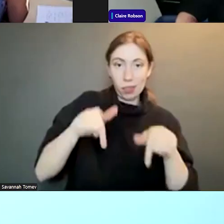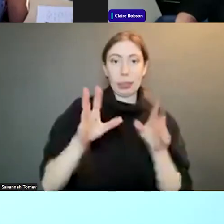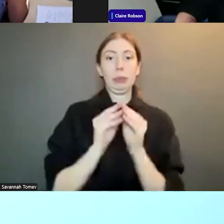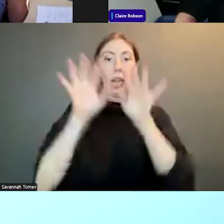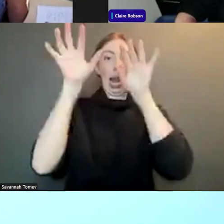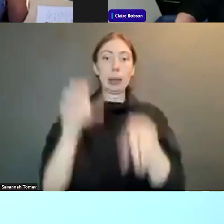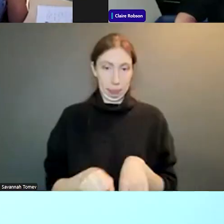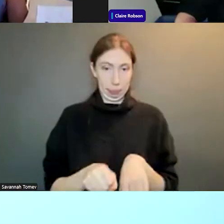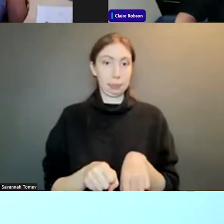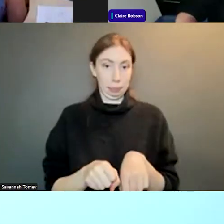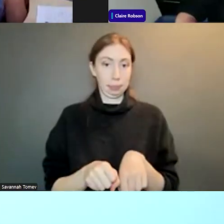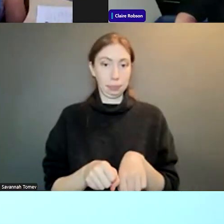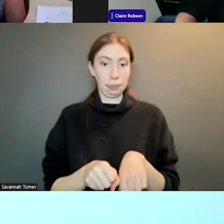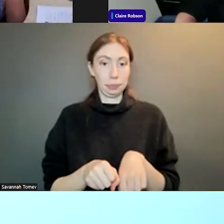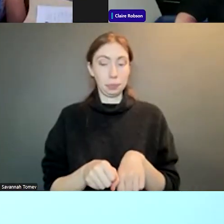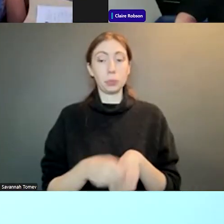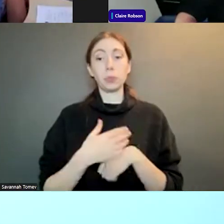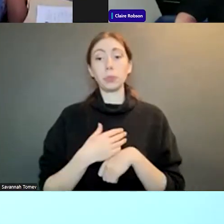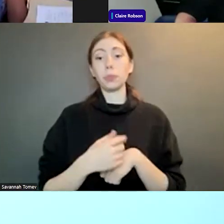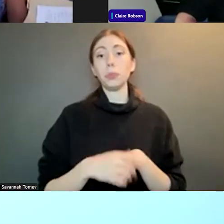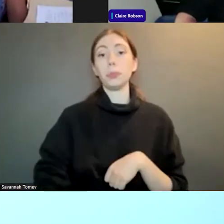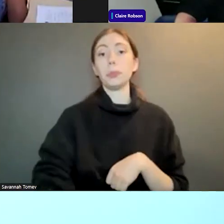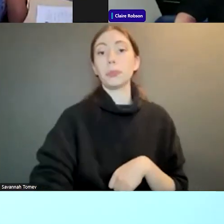event co-hosted by the Learning